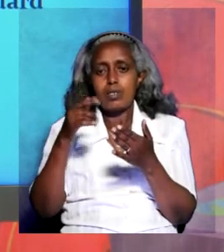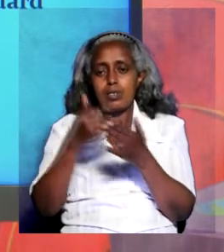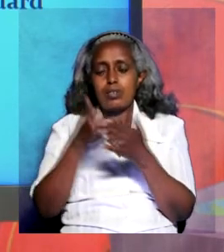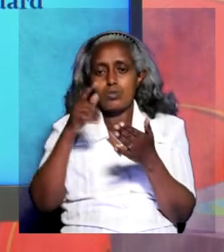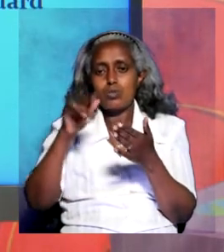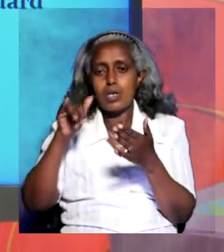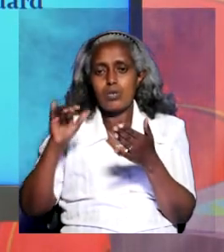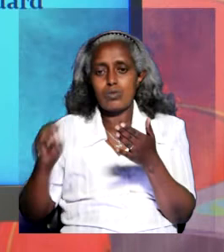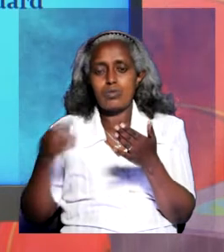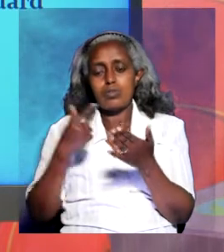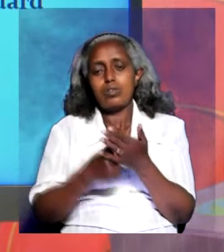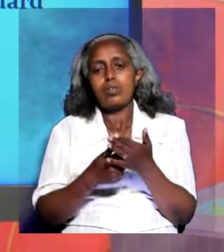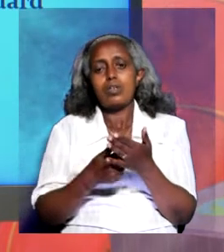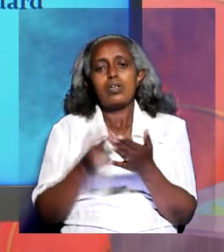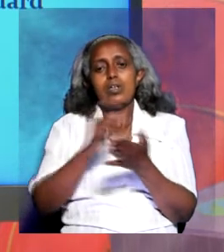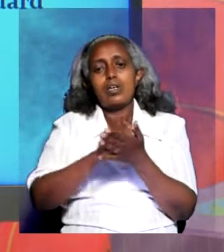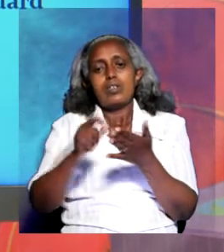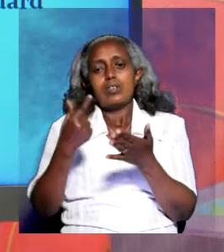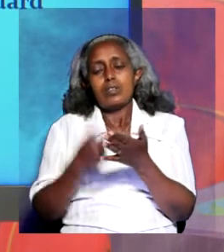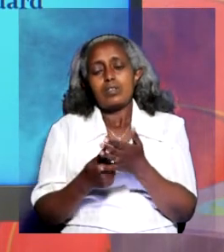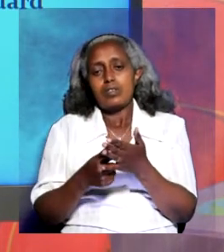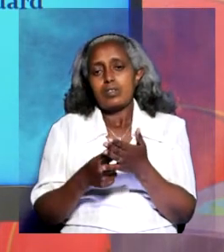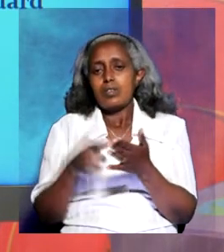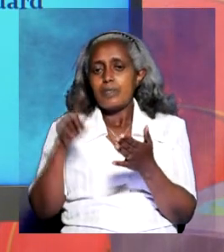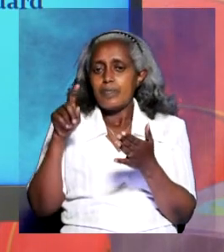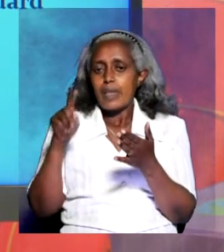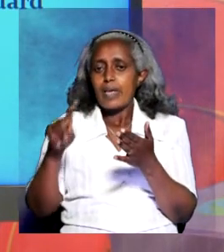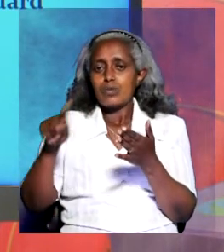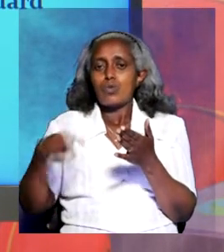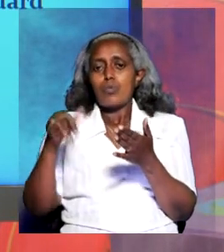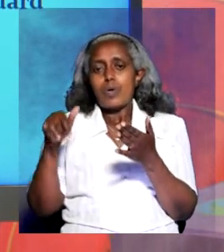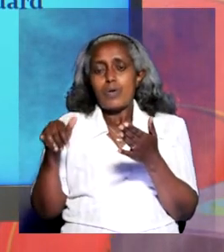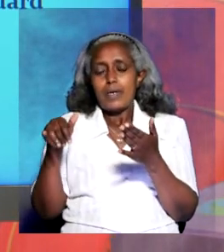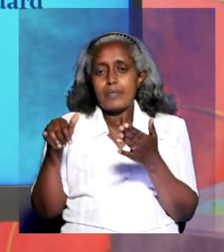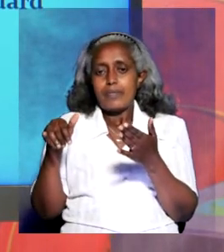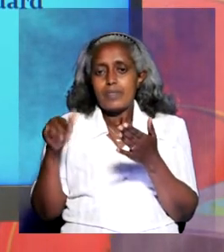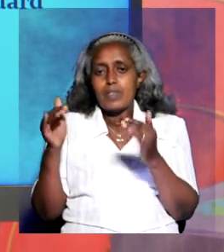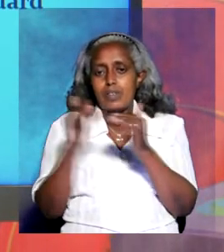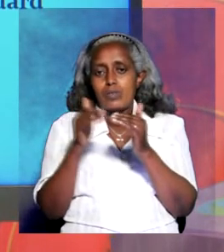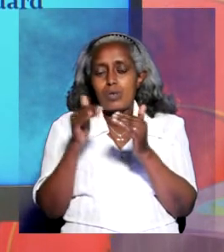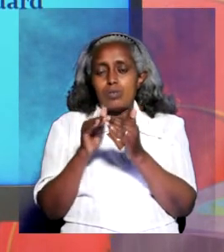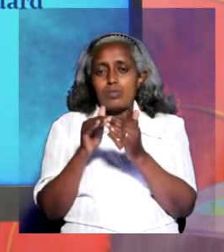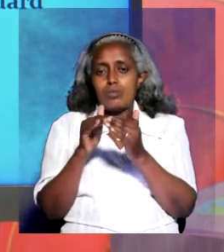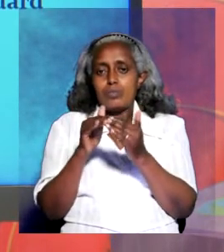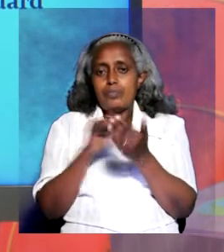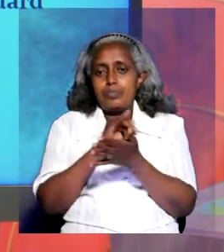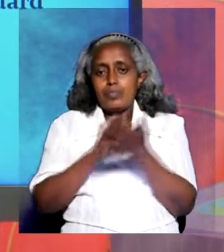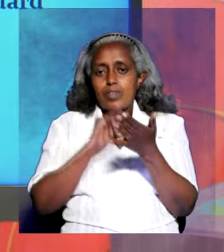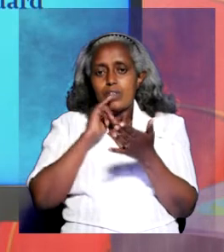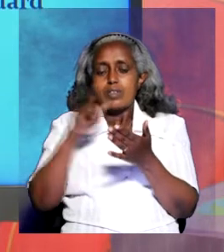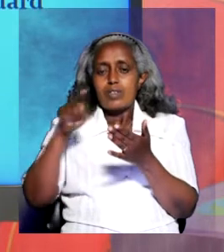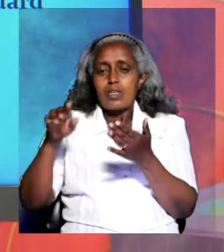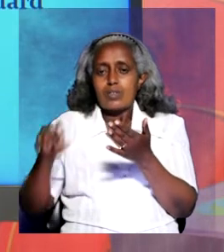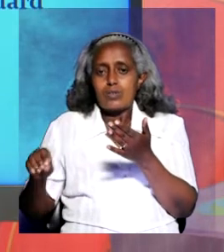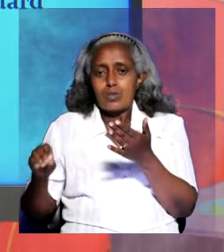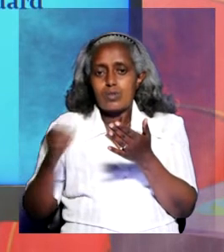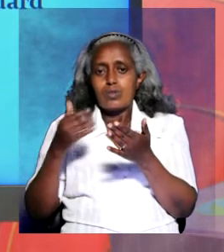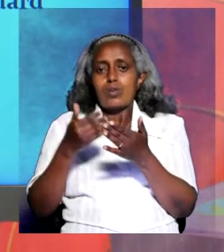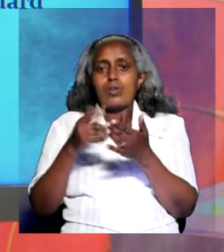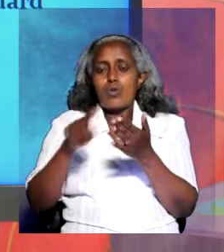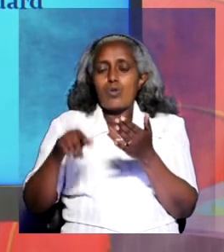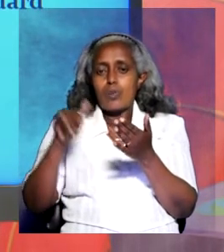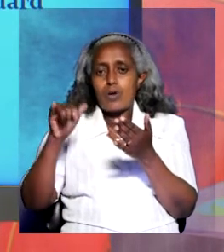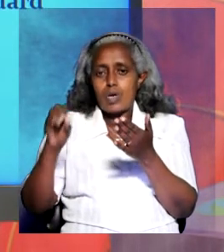Further writing this, you'll have this one, x, comma y is equal to this x0, comma y0